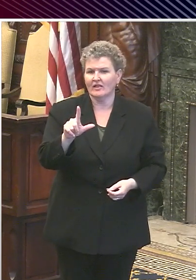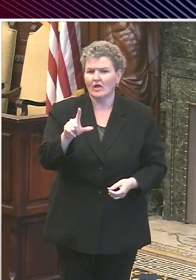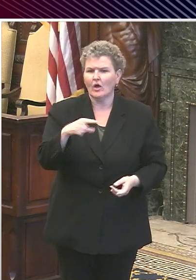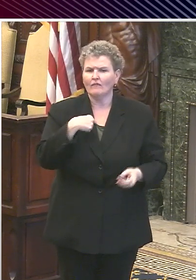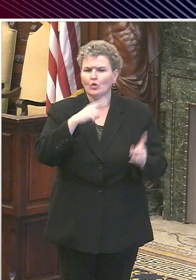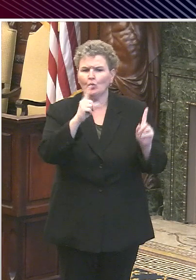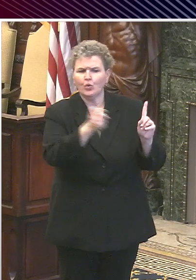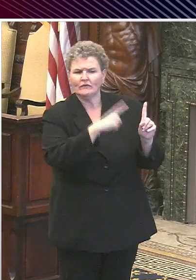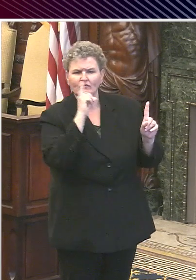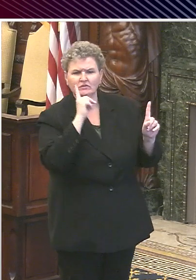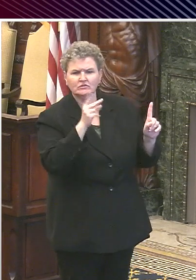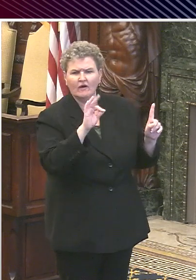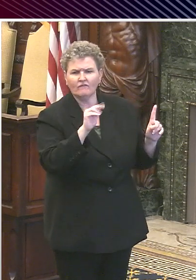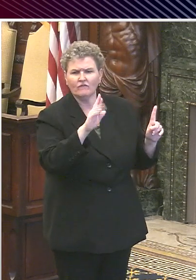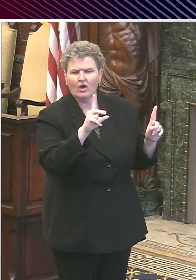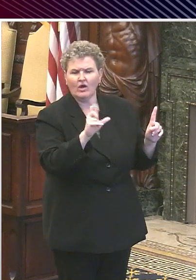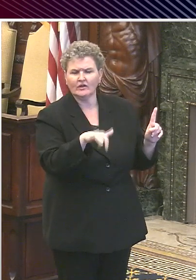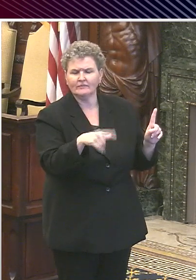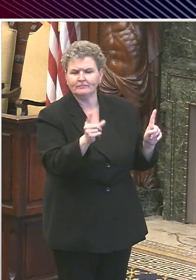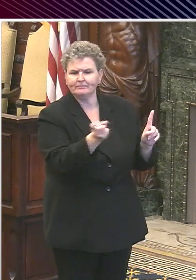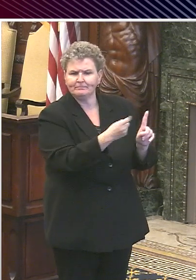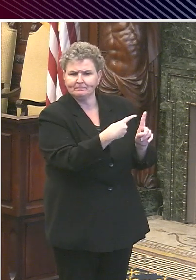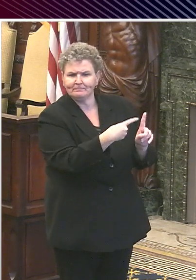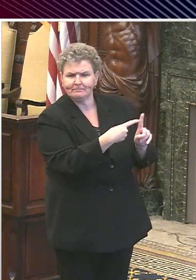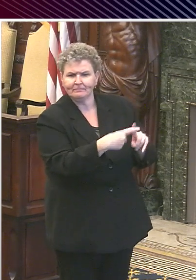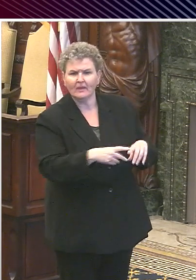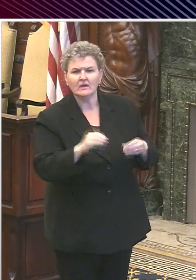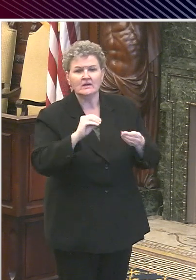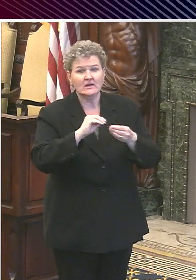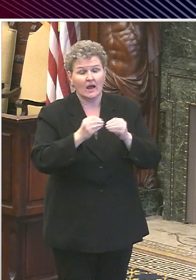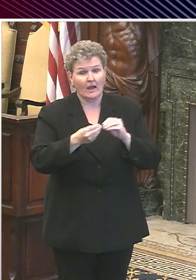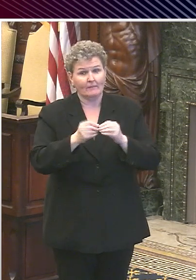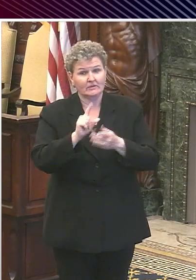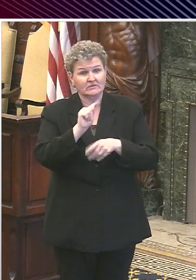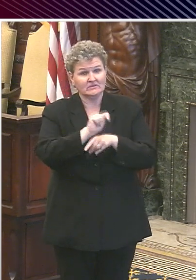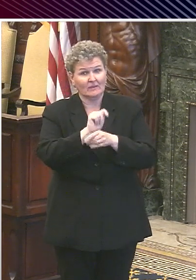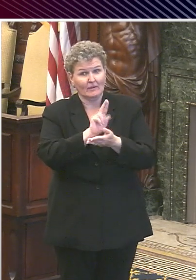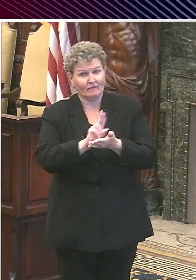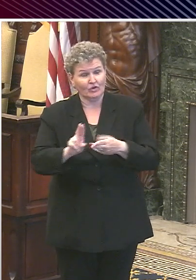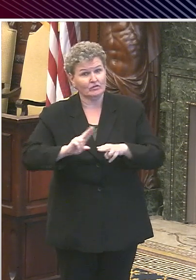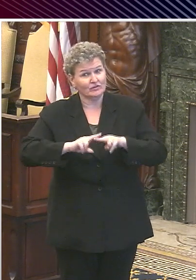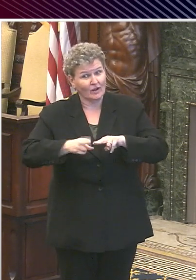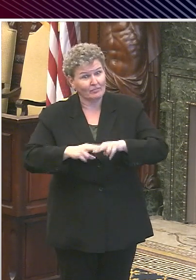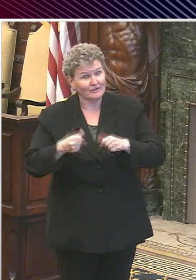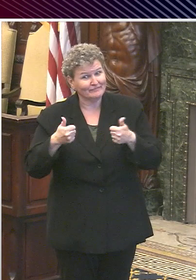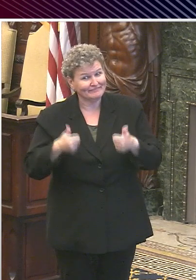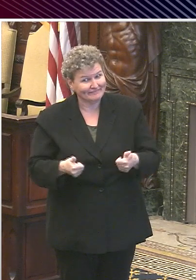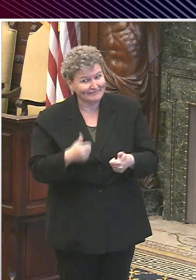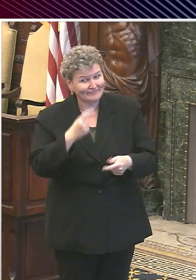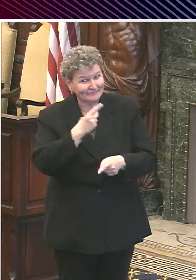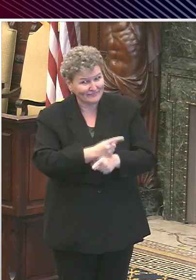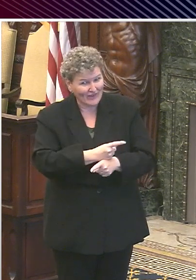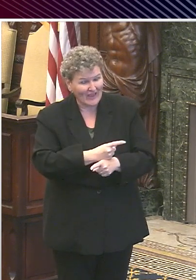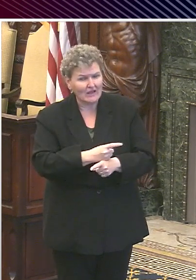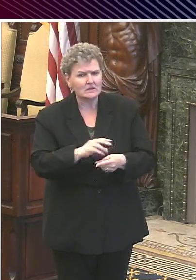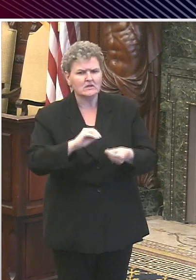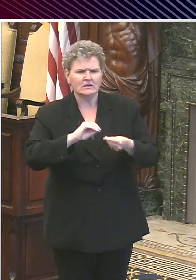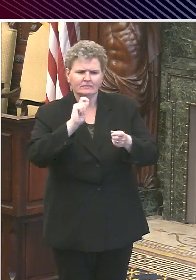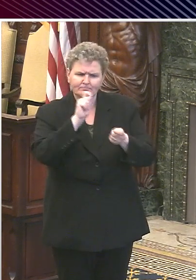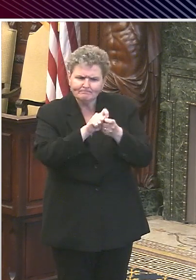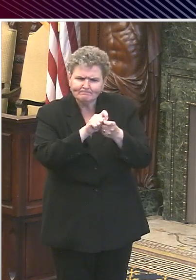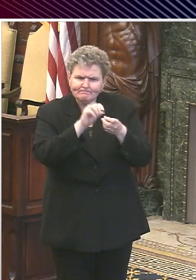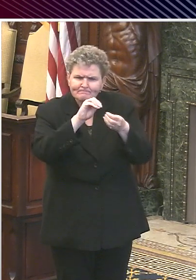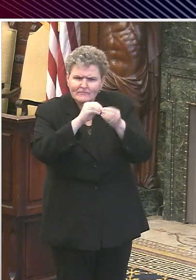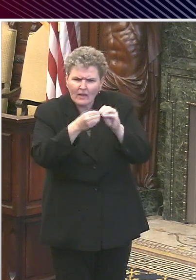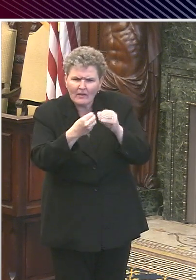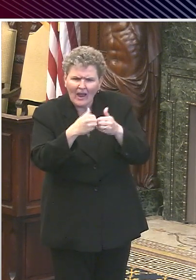Farley. You alluded to declining case numbers at Temple over the weekend. Can you share specific numbers about the number of cases and the positivity